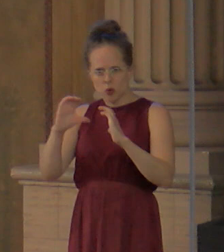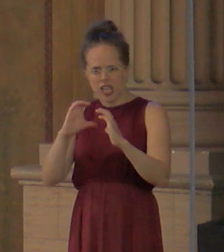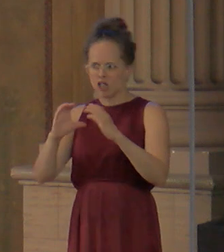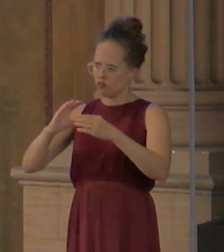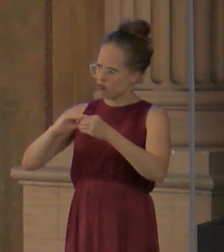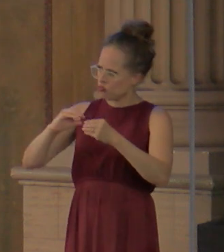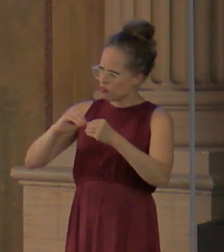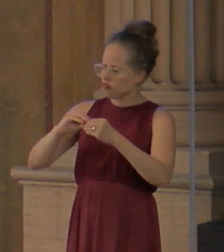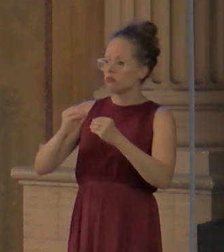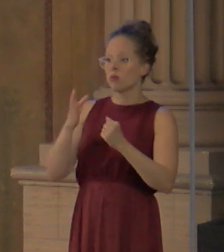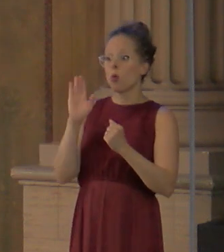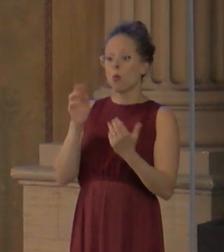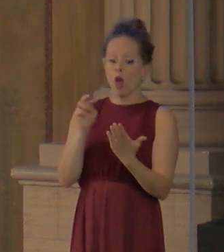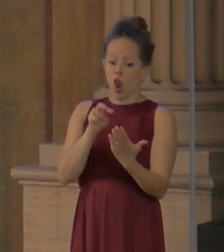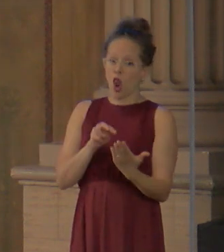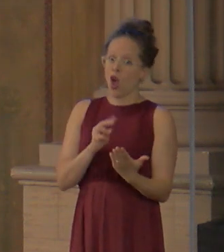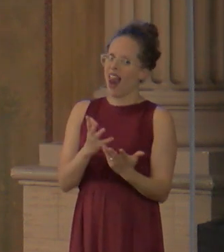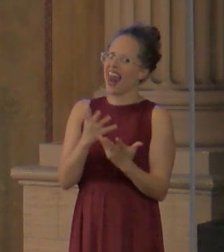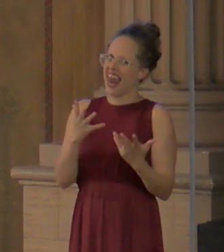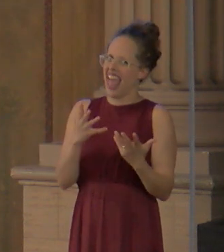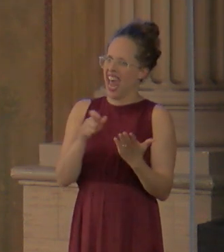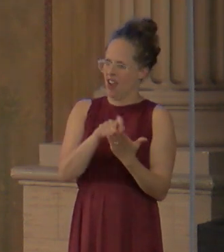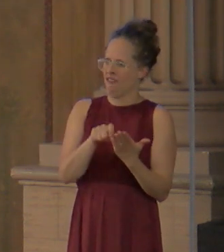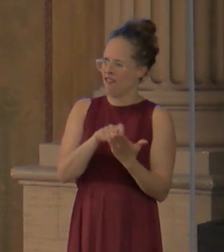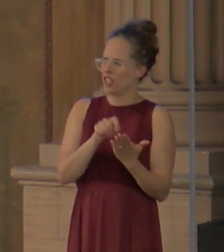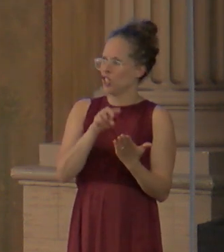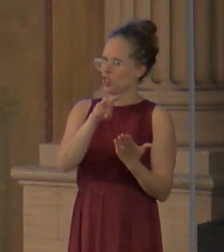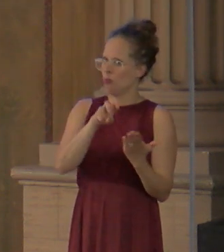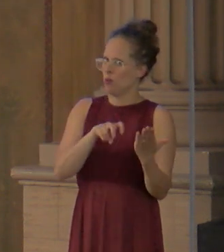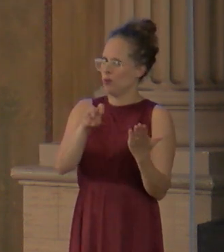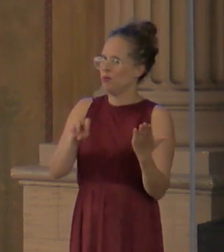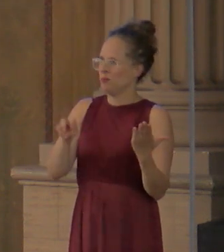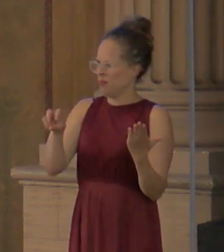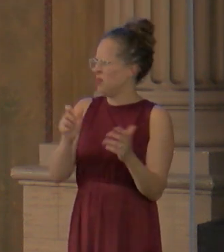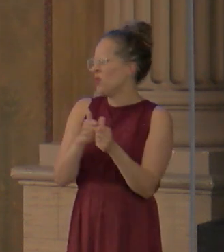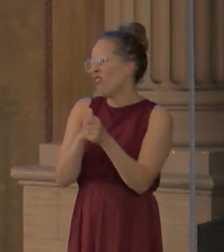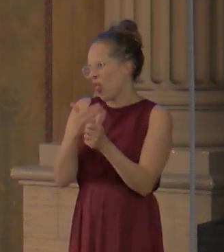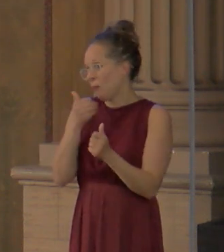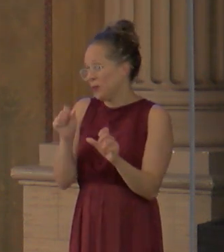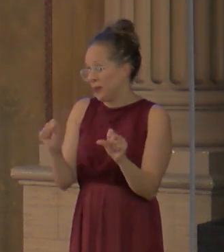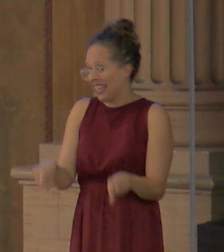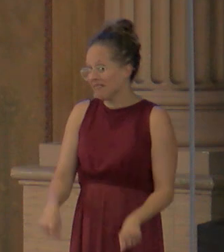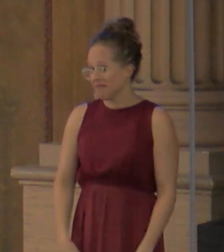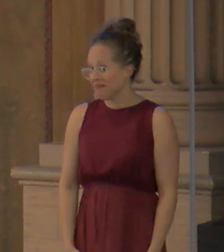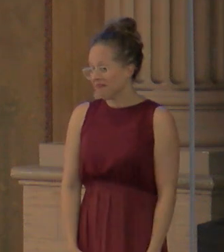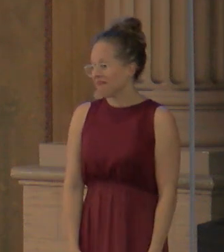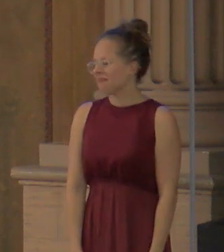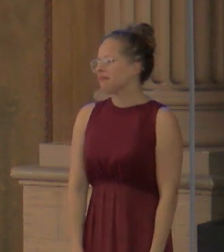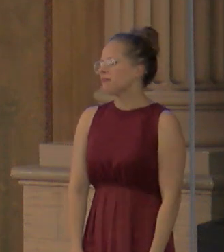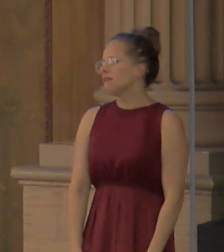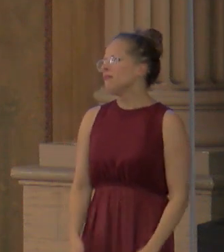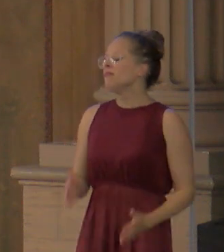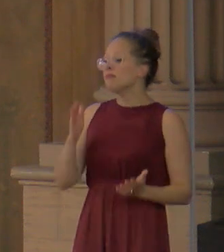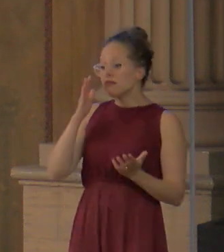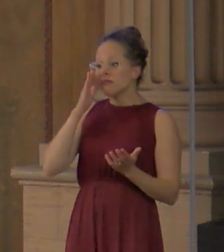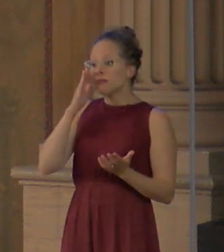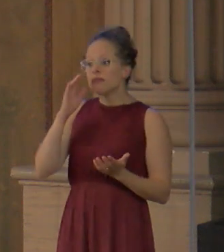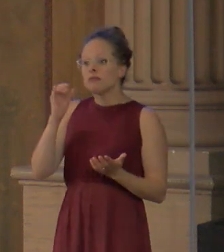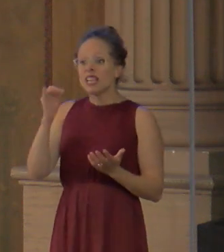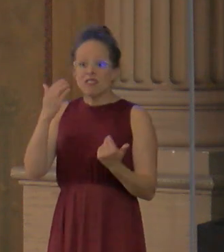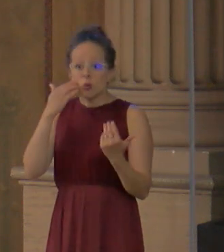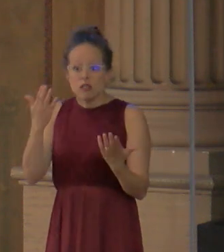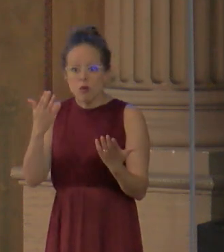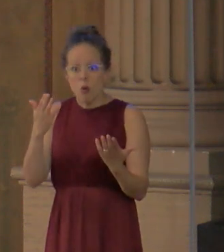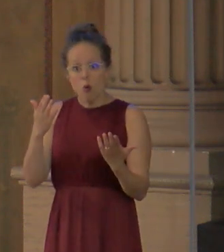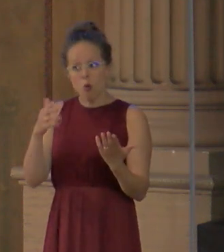And we're going to look at a lot of verses bouncing all over the place. So follow along the best you can. As always, if you didn't know, our